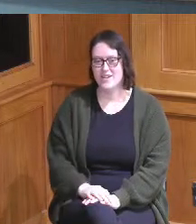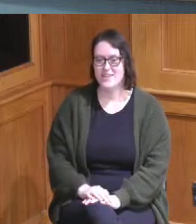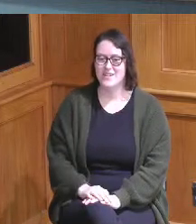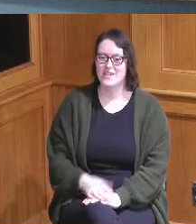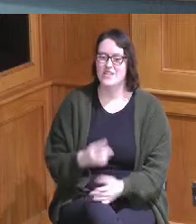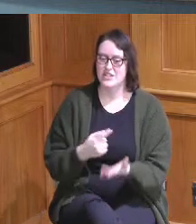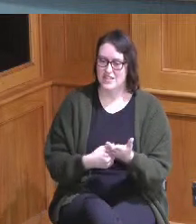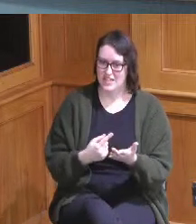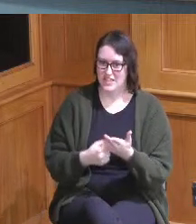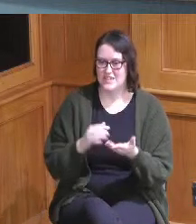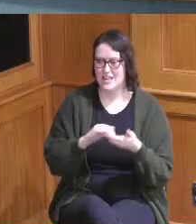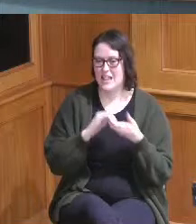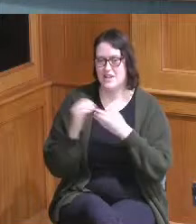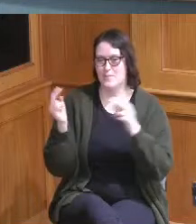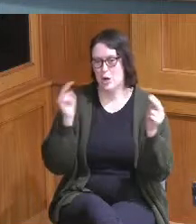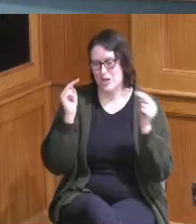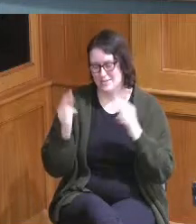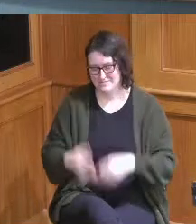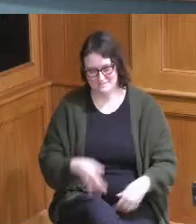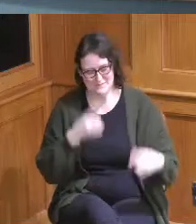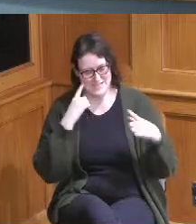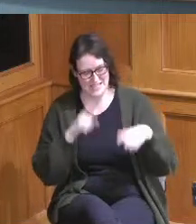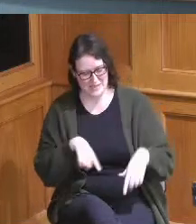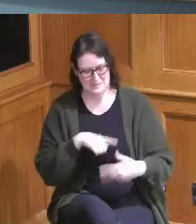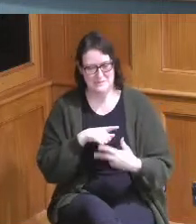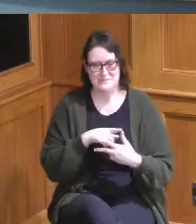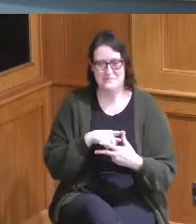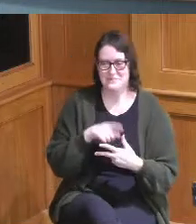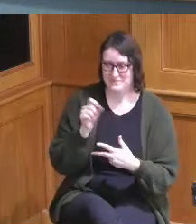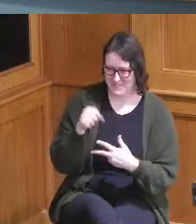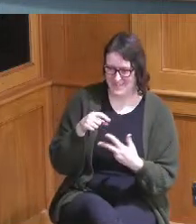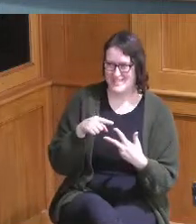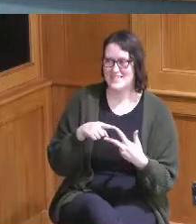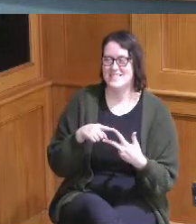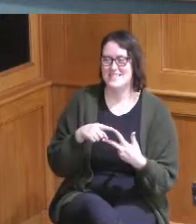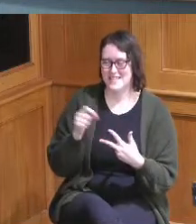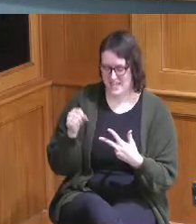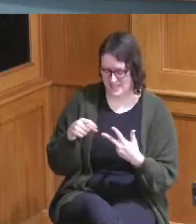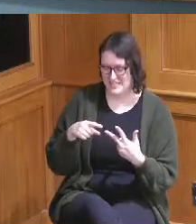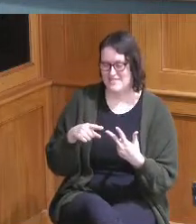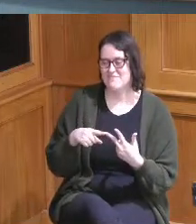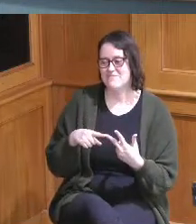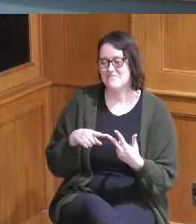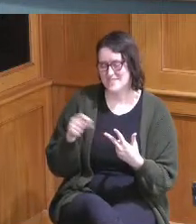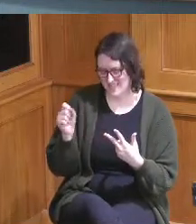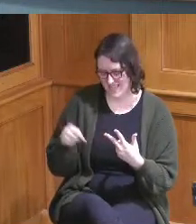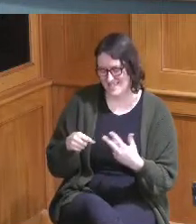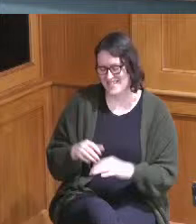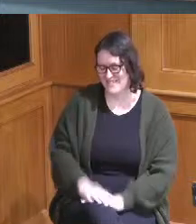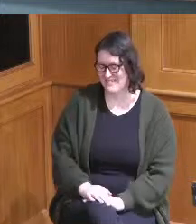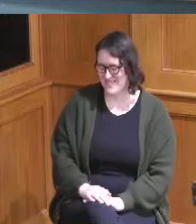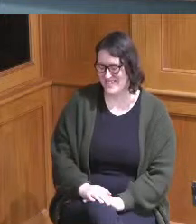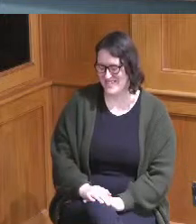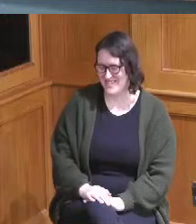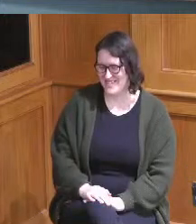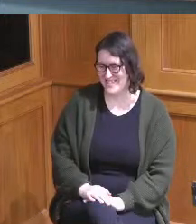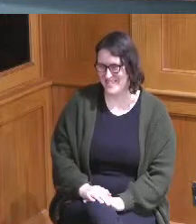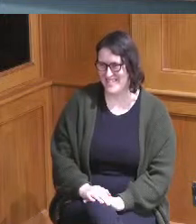to discuss collective bargaining. Second. Commissioner Reese? Yes. Commissioner Dreehouse? Yes. Commissioner Summer Dumas? Yes.